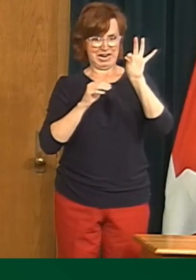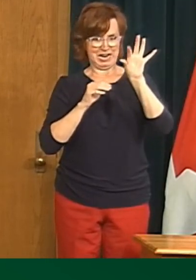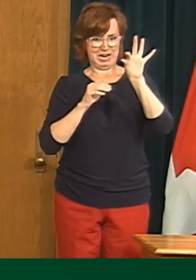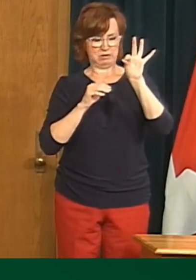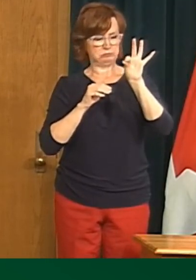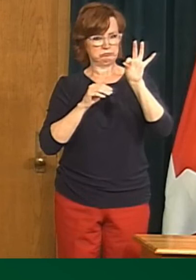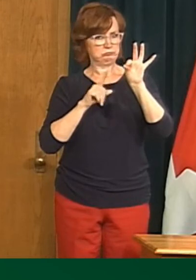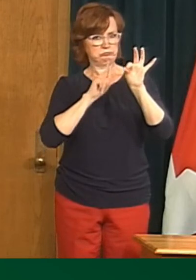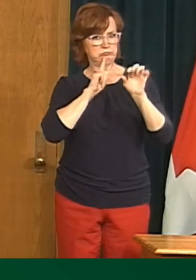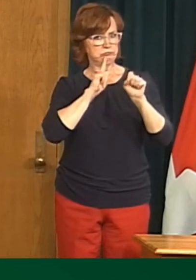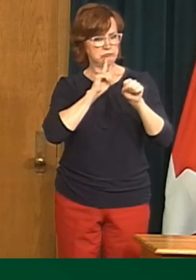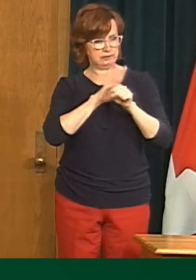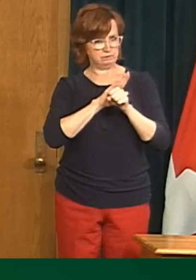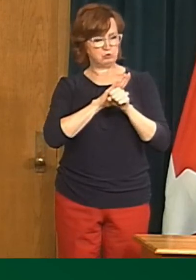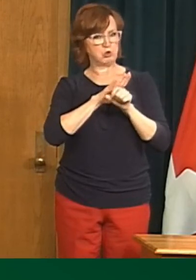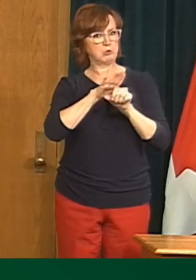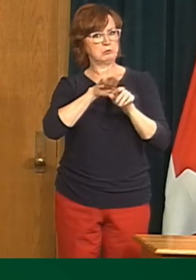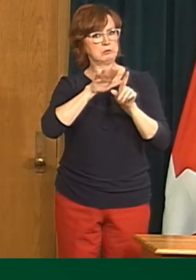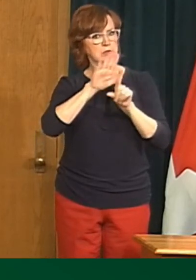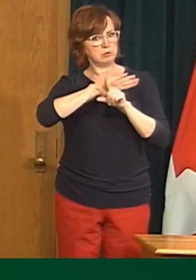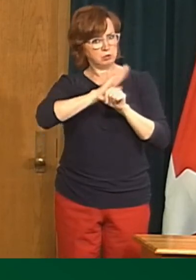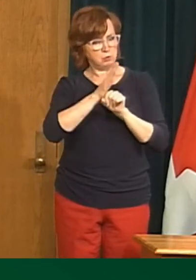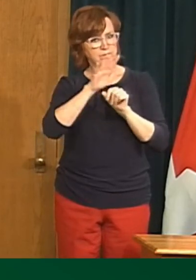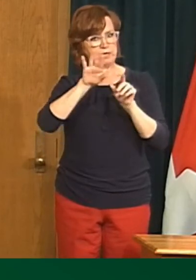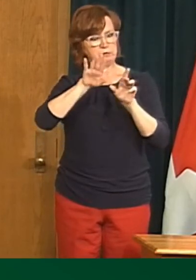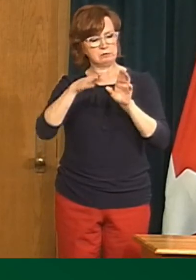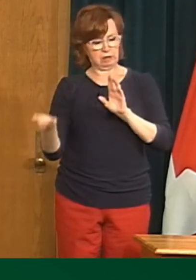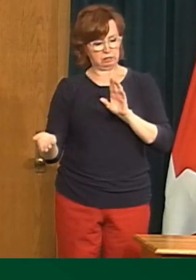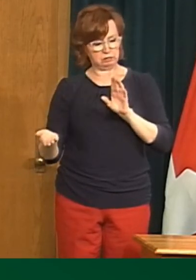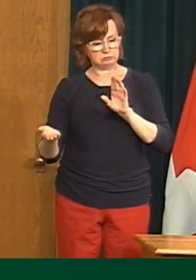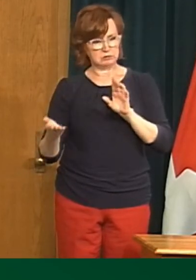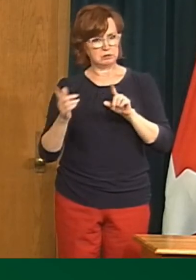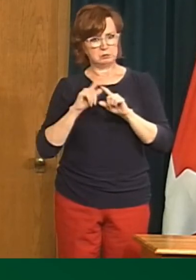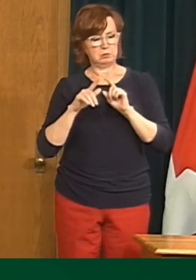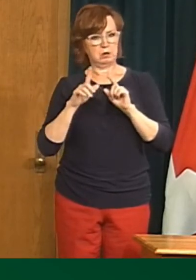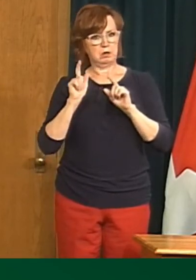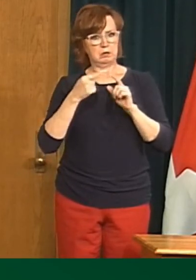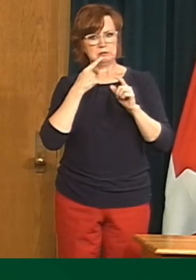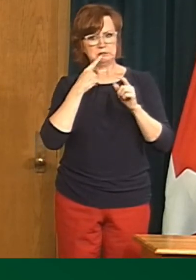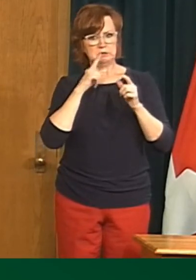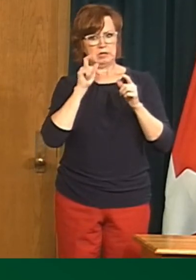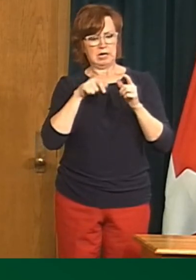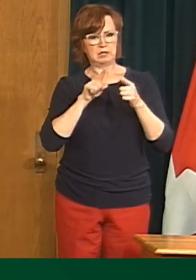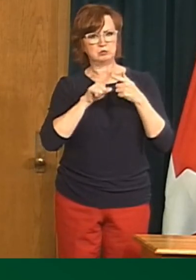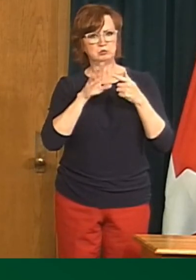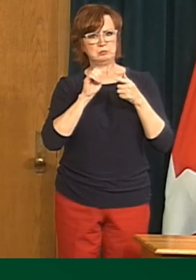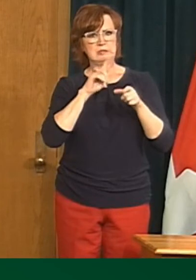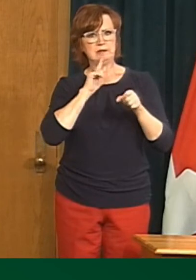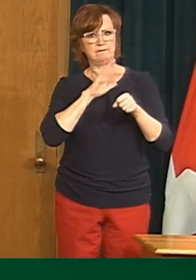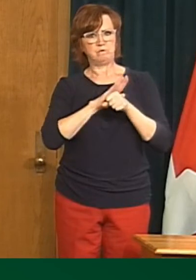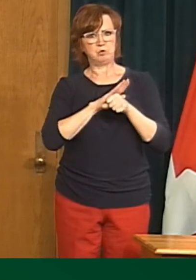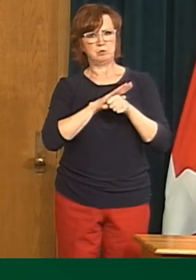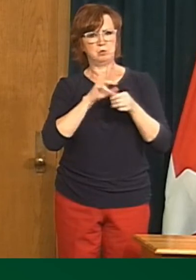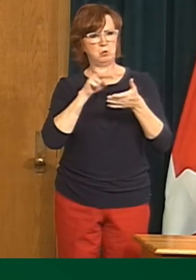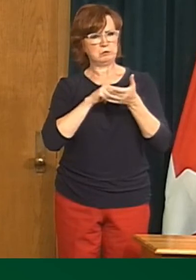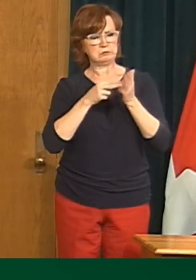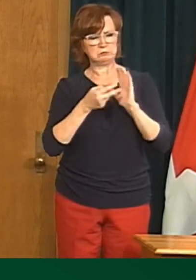on reporting that. So what is the criteria that needs to be met for a death to be counted or official?